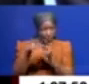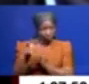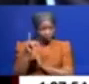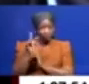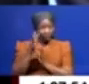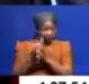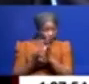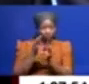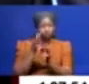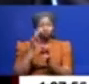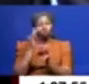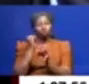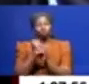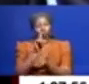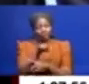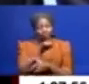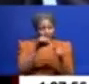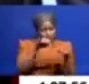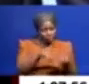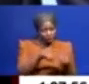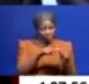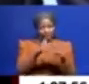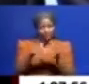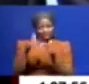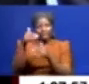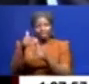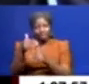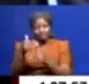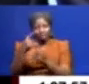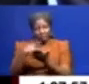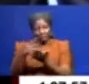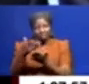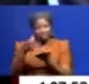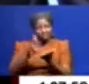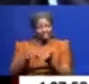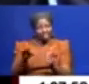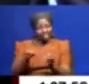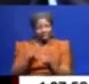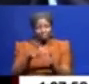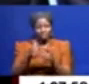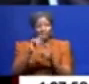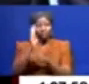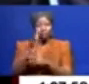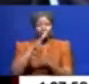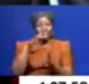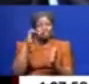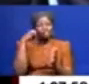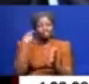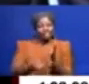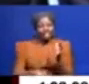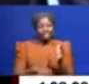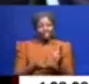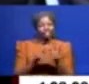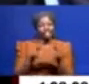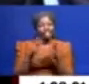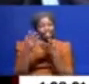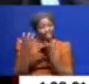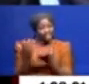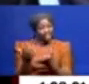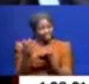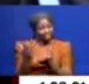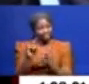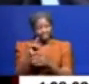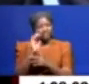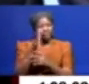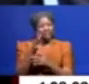the offense again the following weekend arrested, you risk being fined quite heavily, and that will